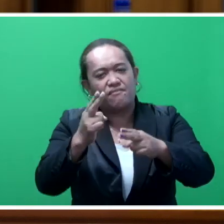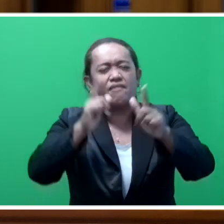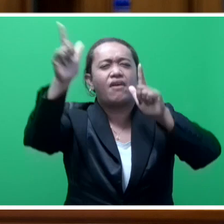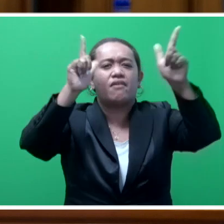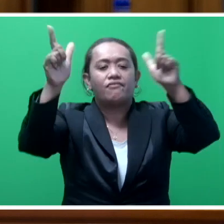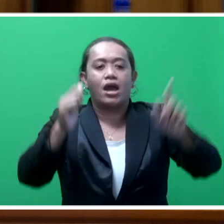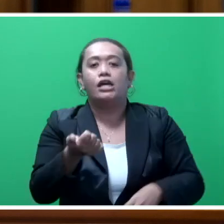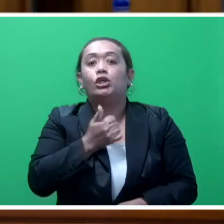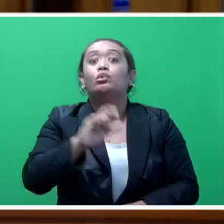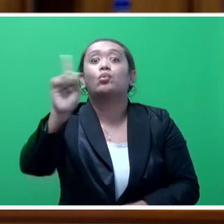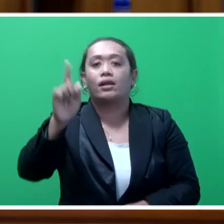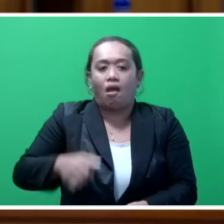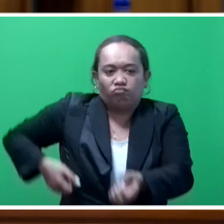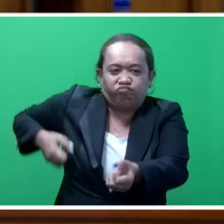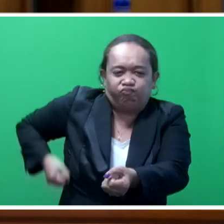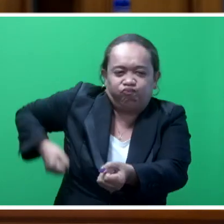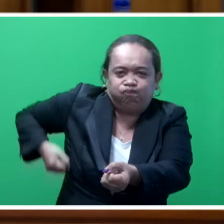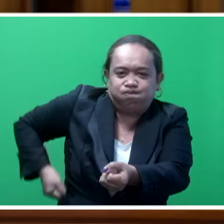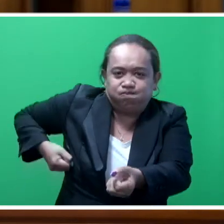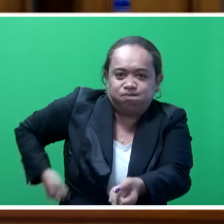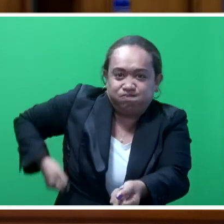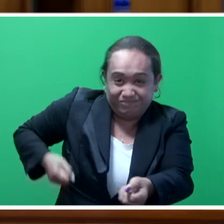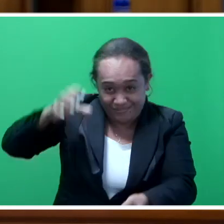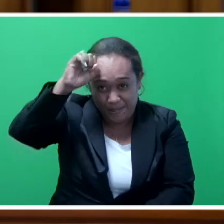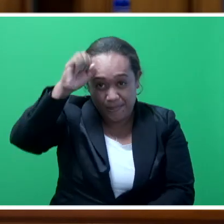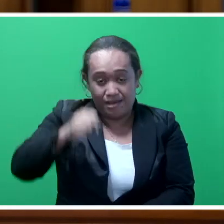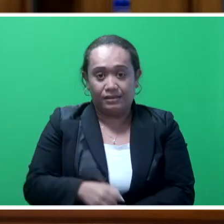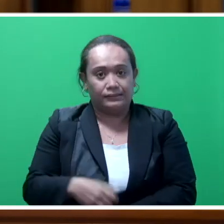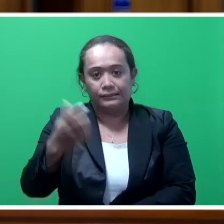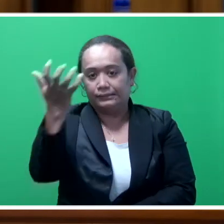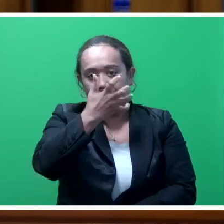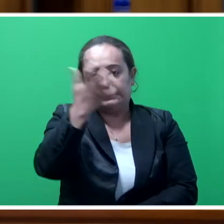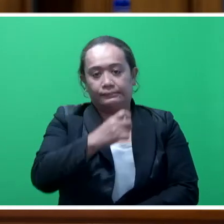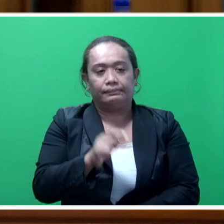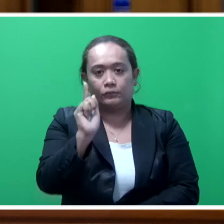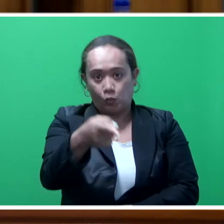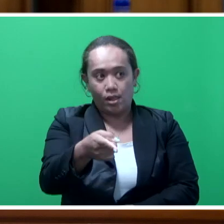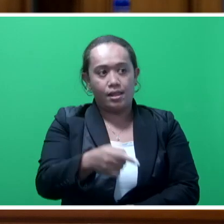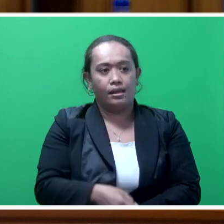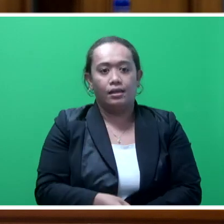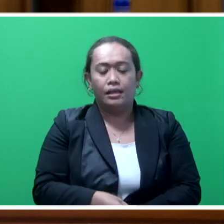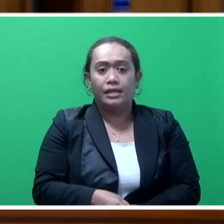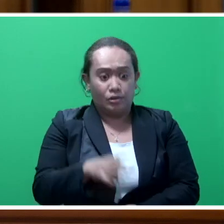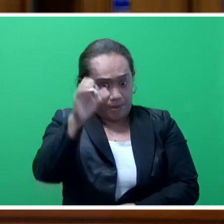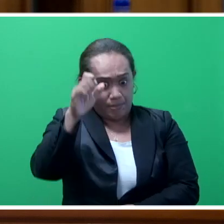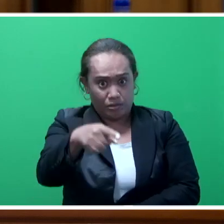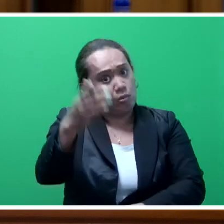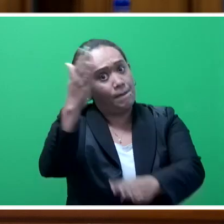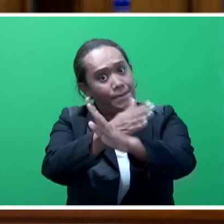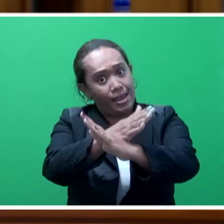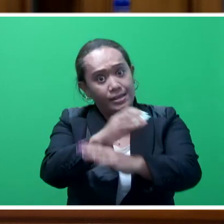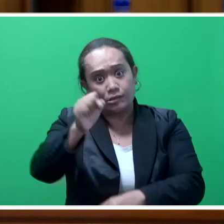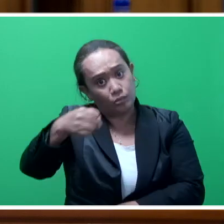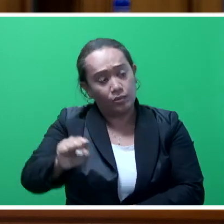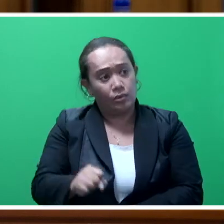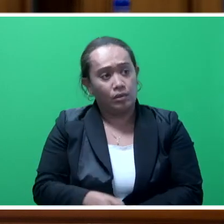Angona, Tavioka, because of the banning of the paraquat by the Ministry of Agriculture and